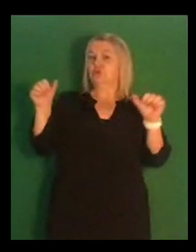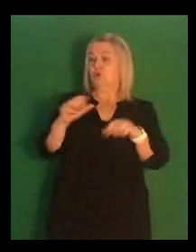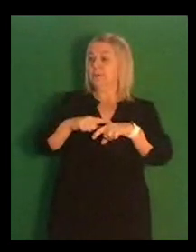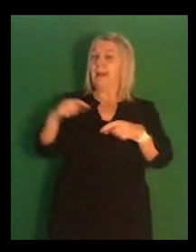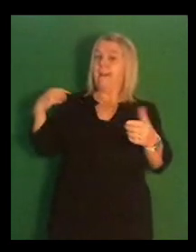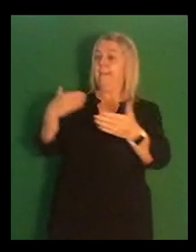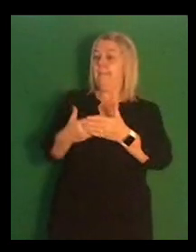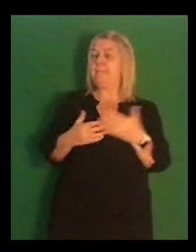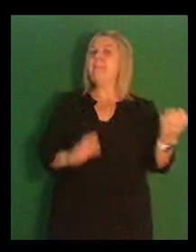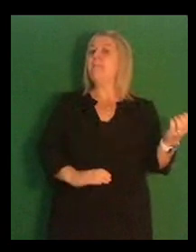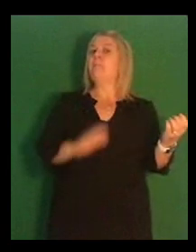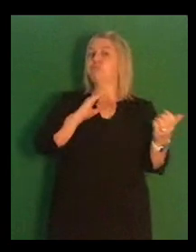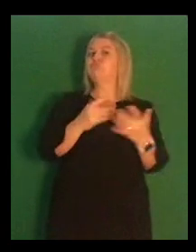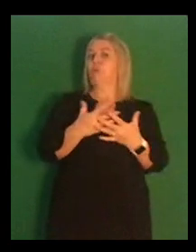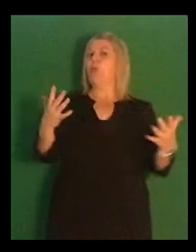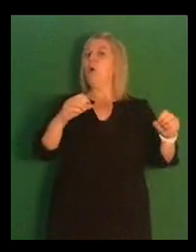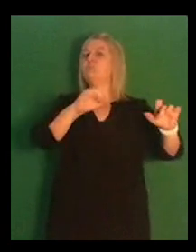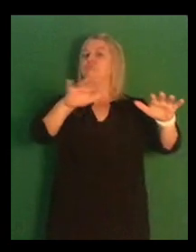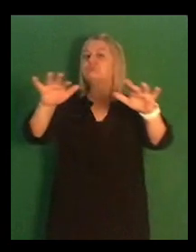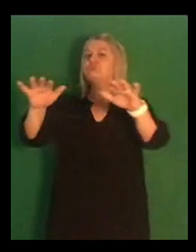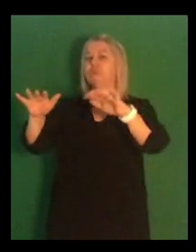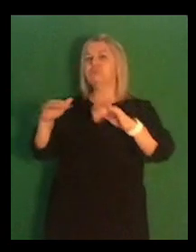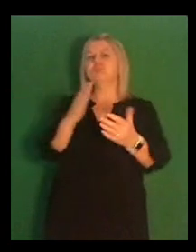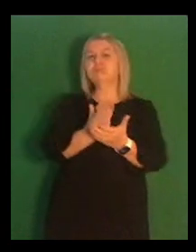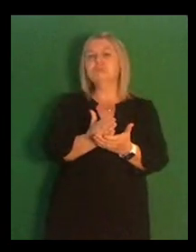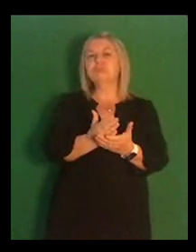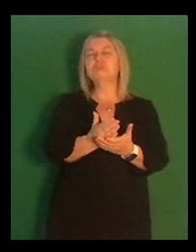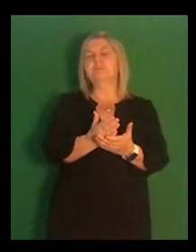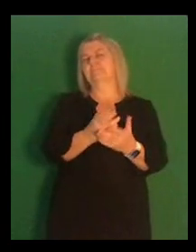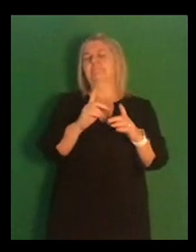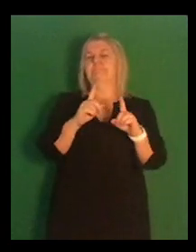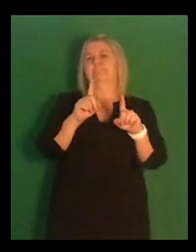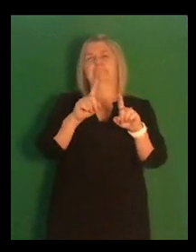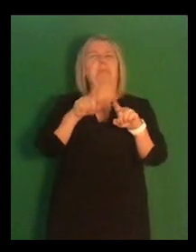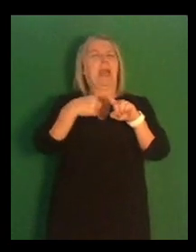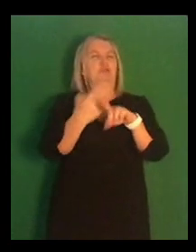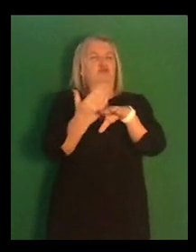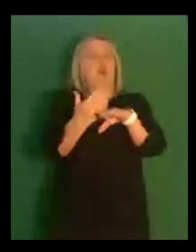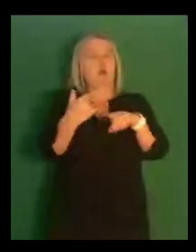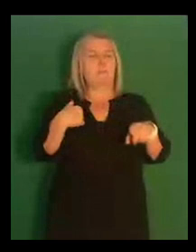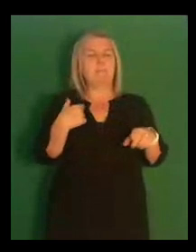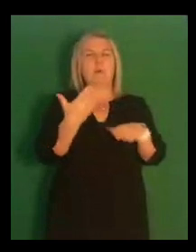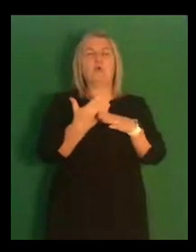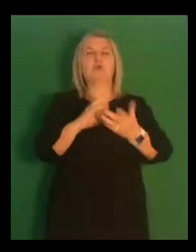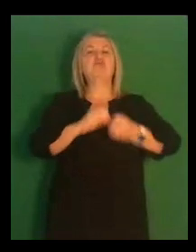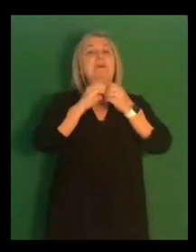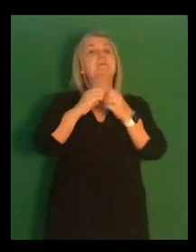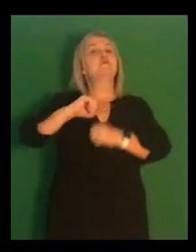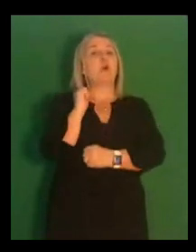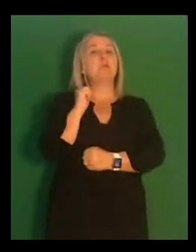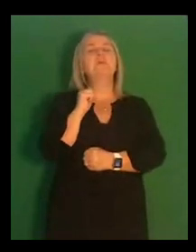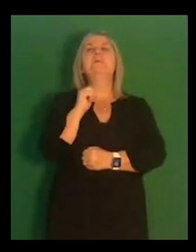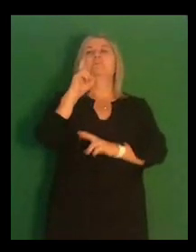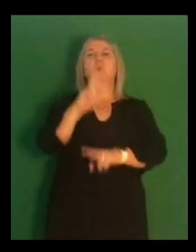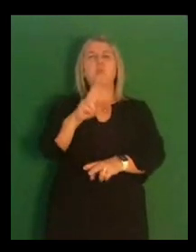think about when, in a previous life, when I worked for Creative Scotland, and we would look at organisations' digital plans, and the things that